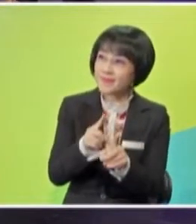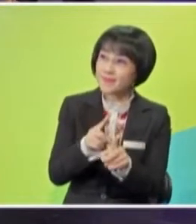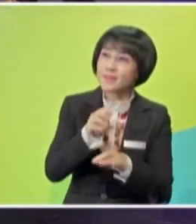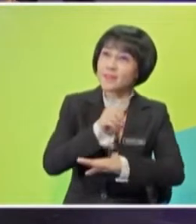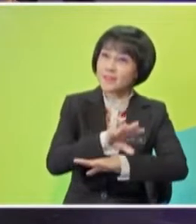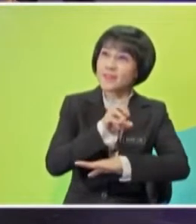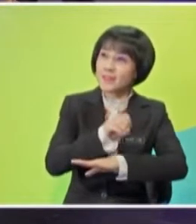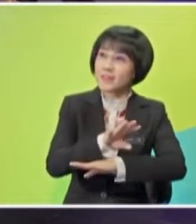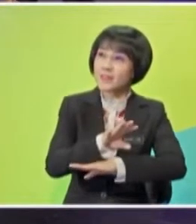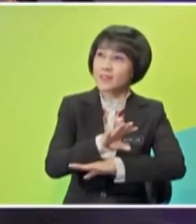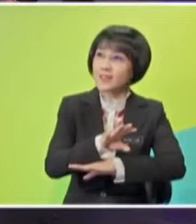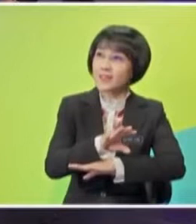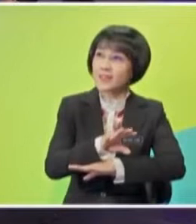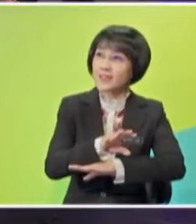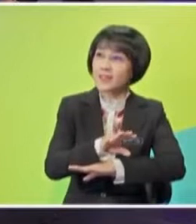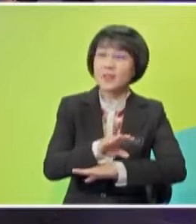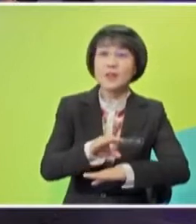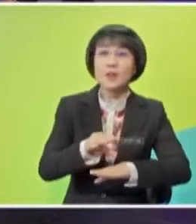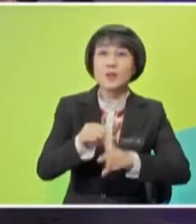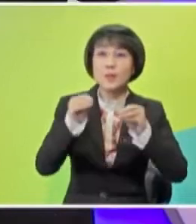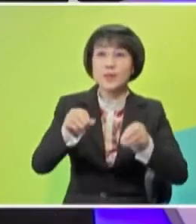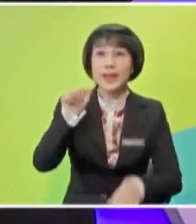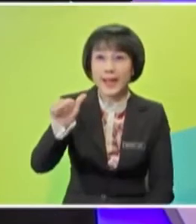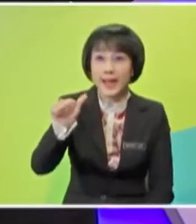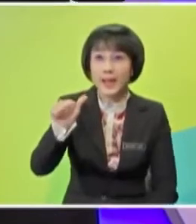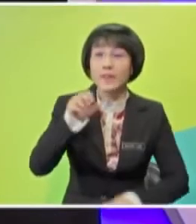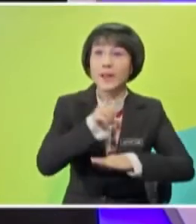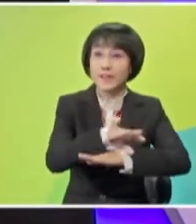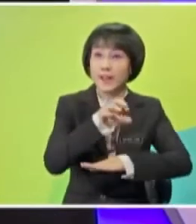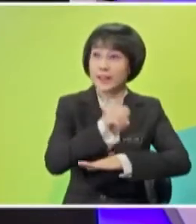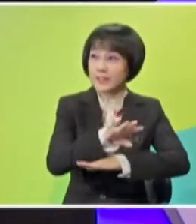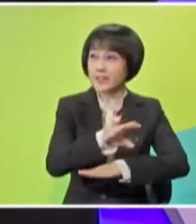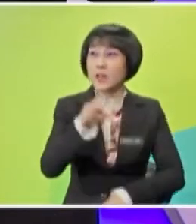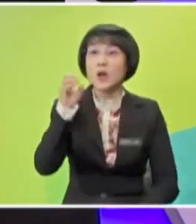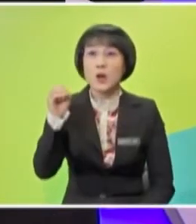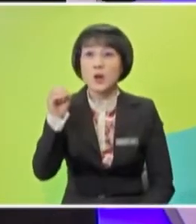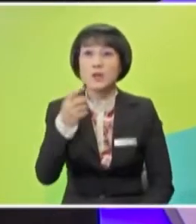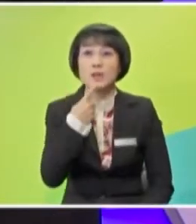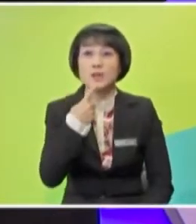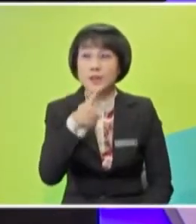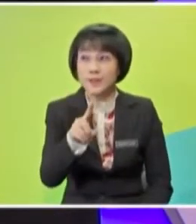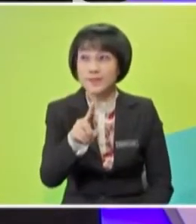so what you put? Just the letter. Okay. A for advice, O for